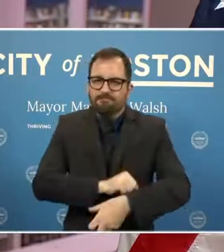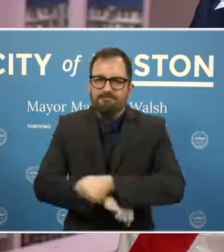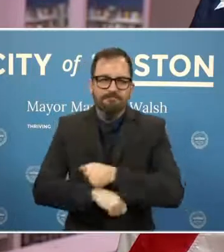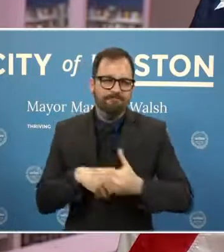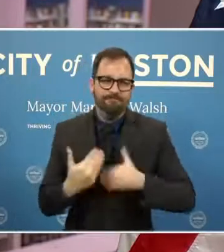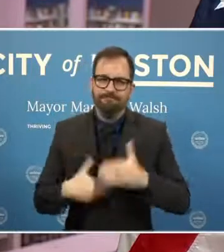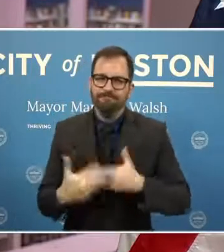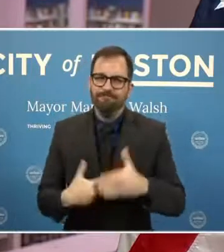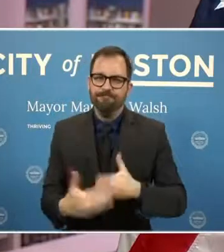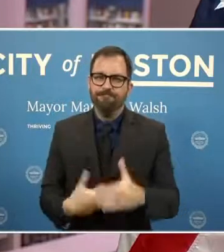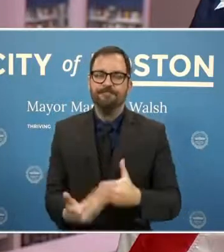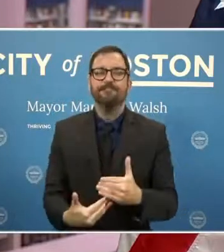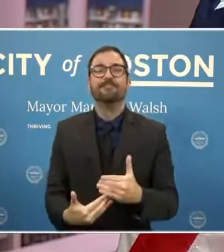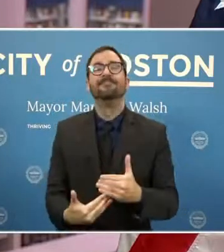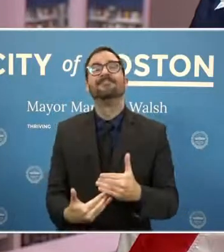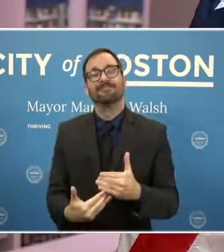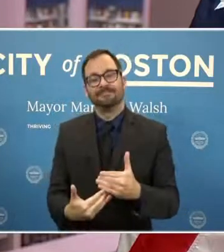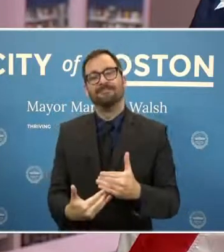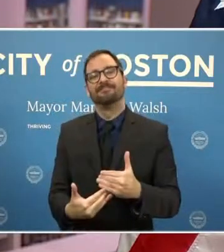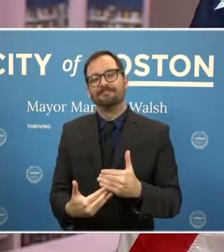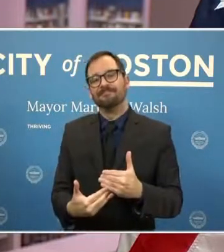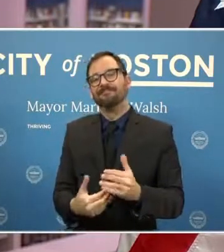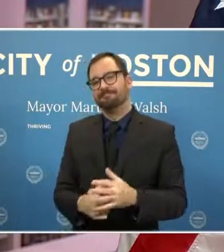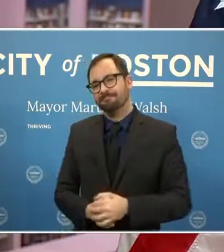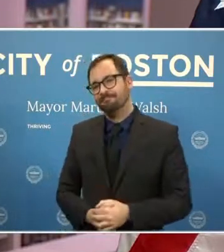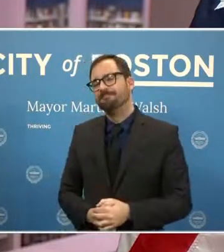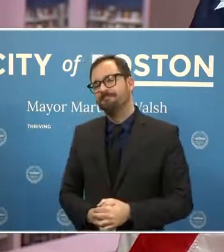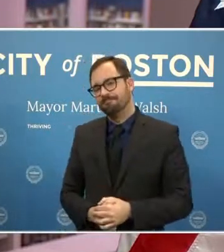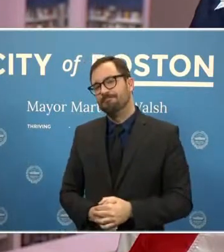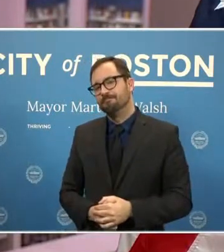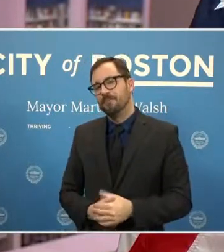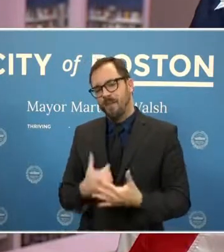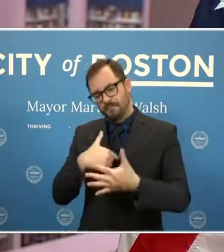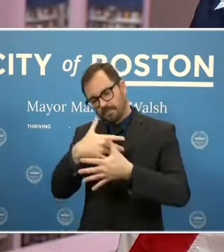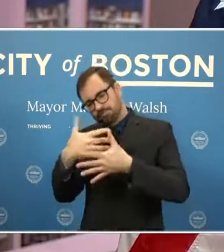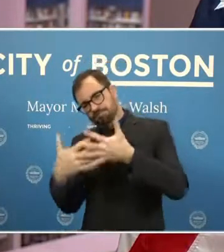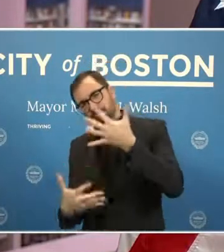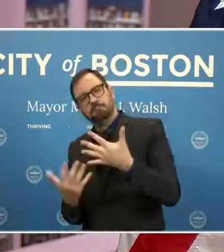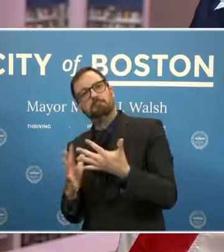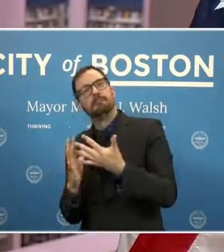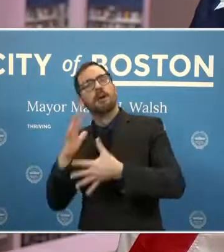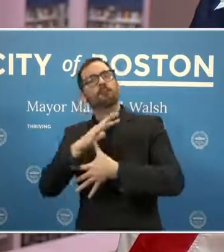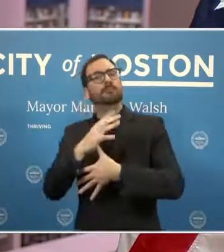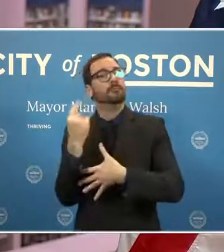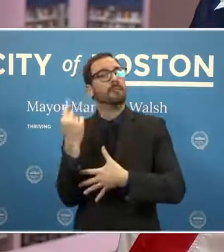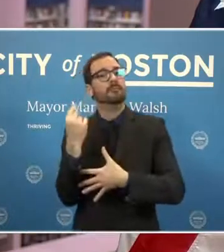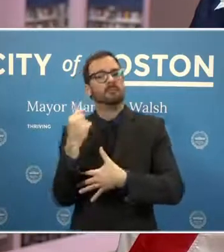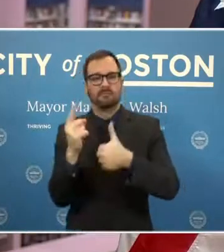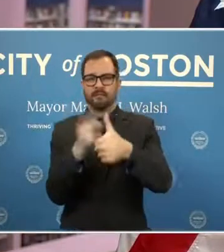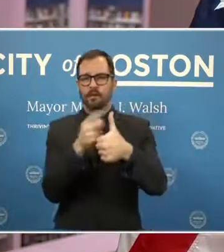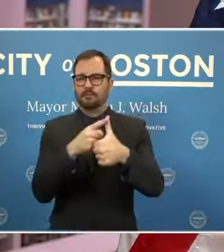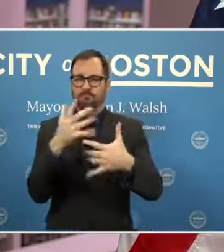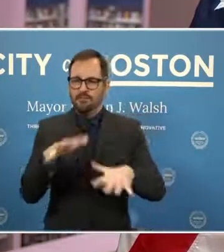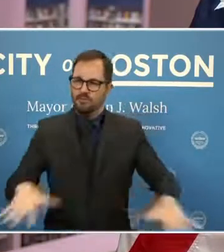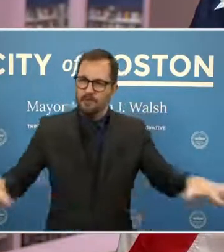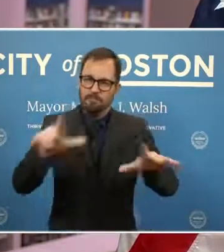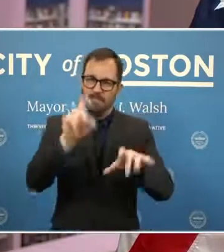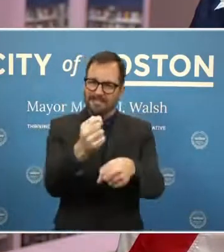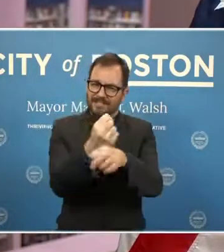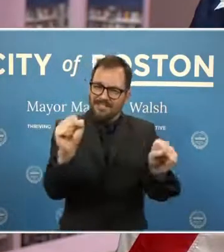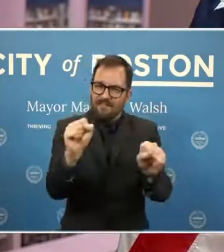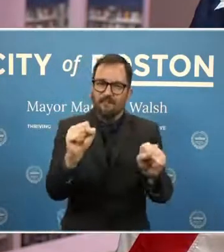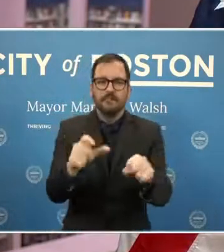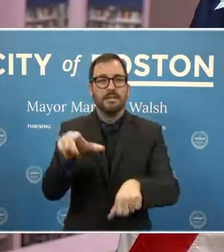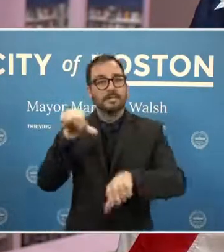decisions grounded in science, wearing our masks and taking precautions to slow the spread of this virus, providing free